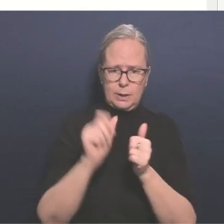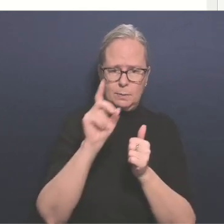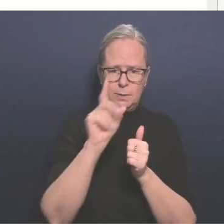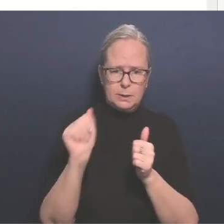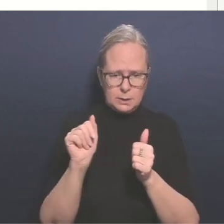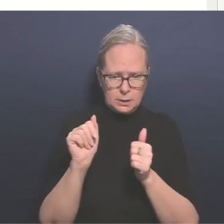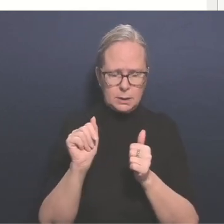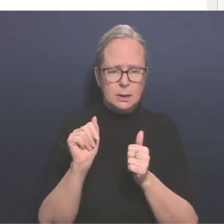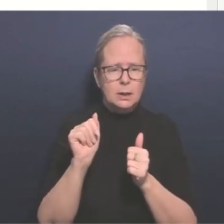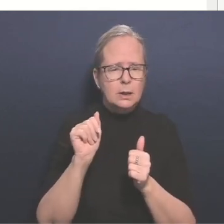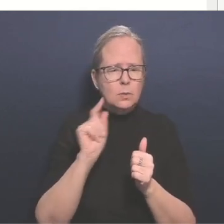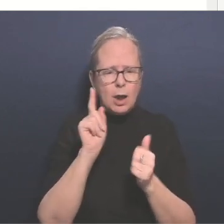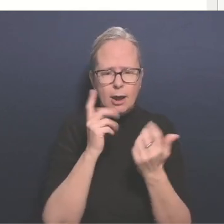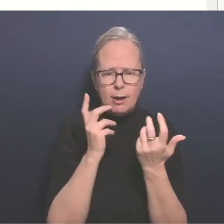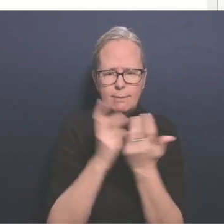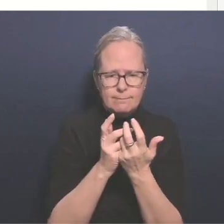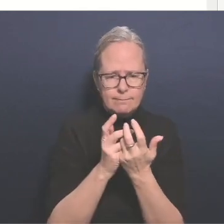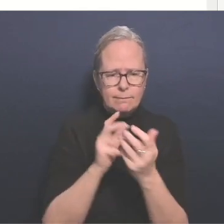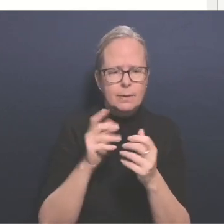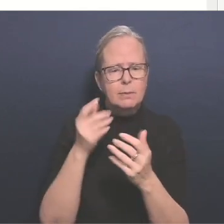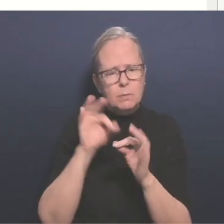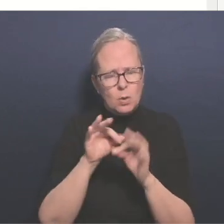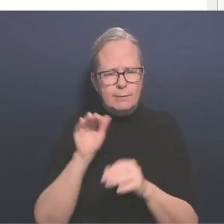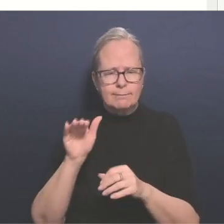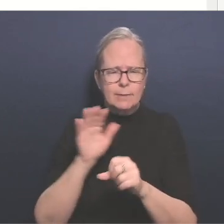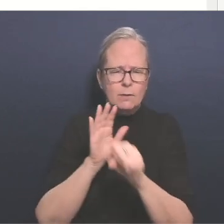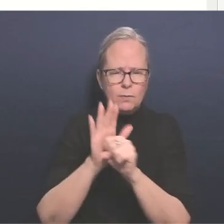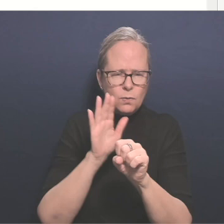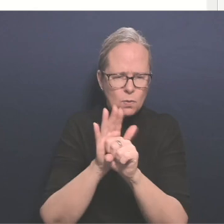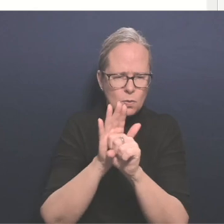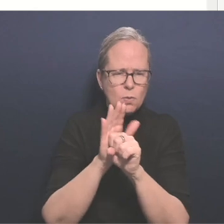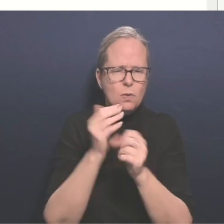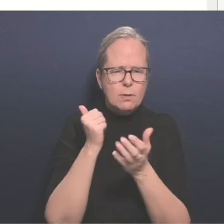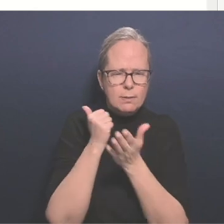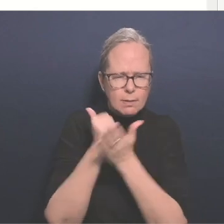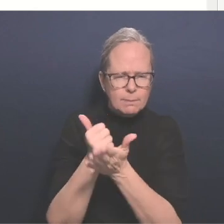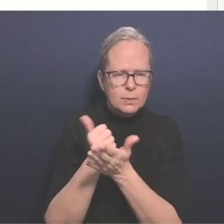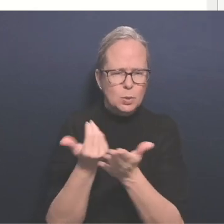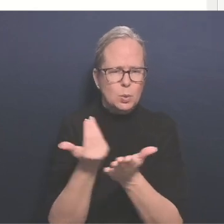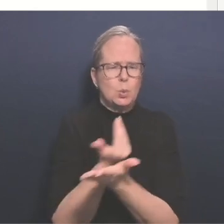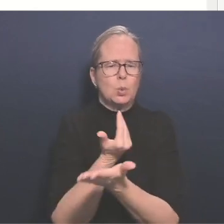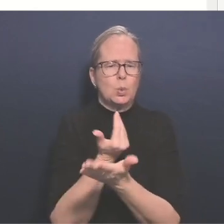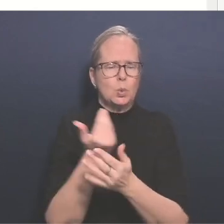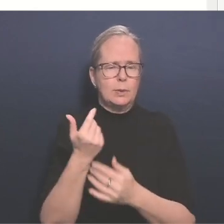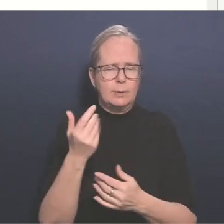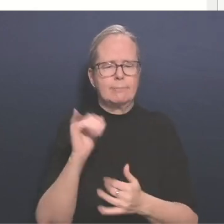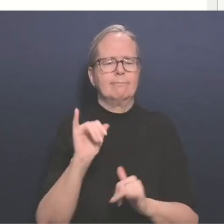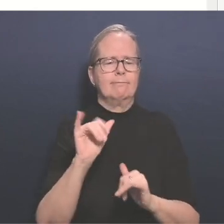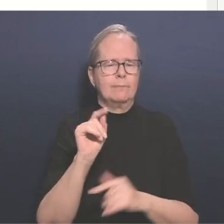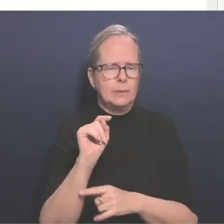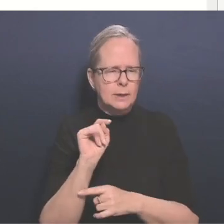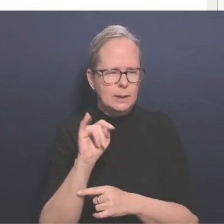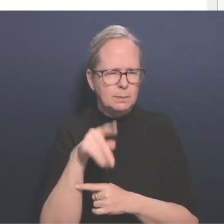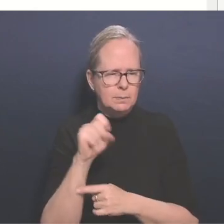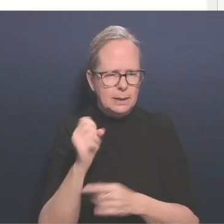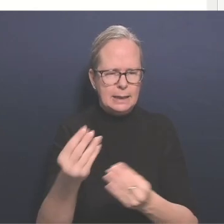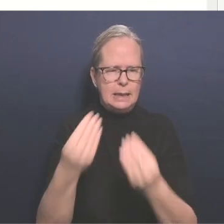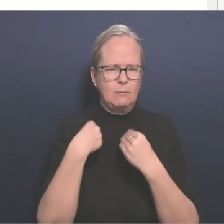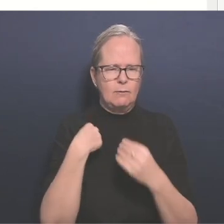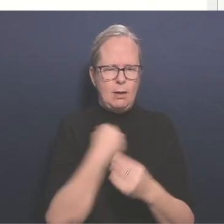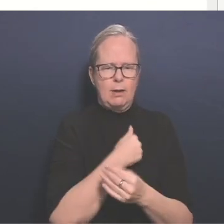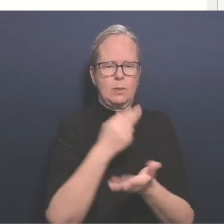every step will have sections to open up and make it easier to digest. And